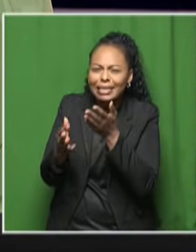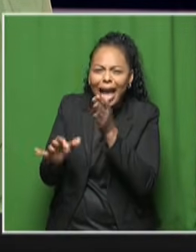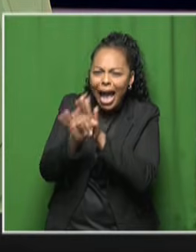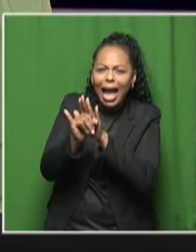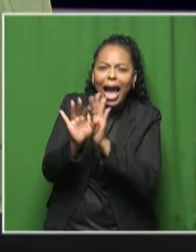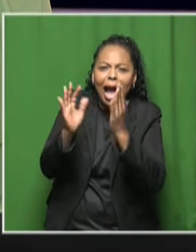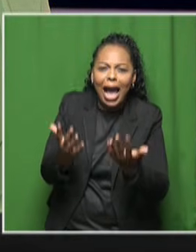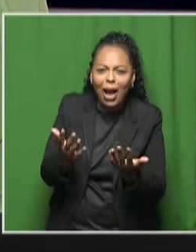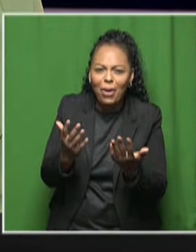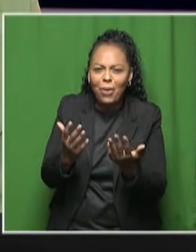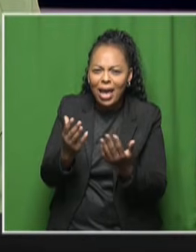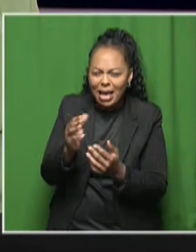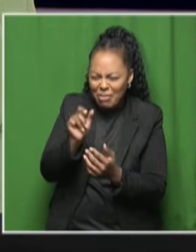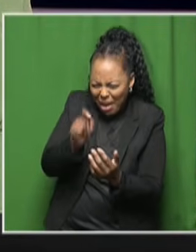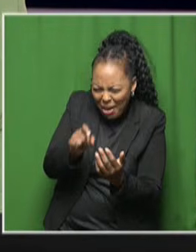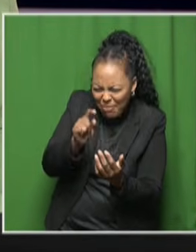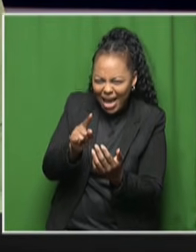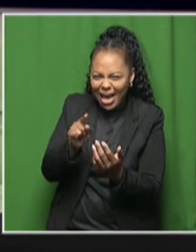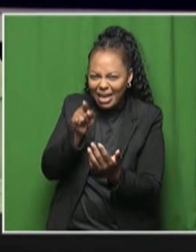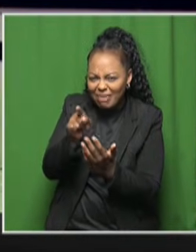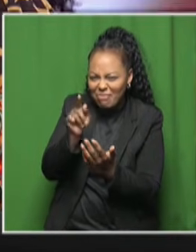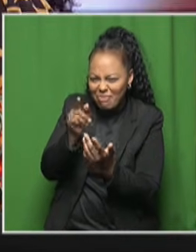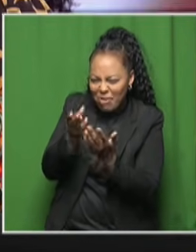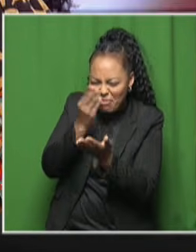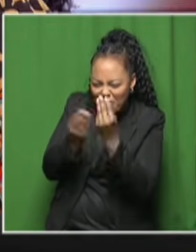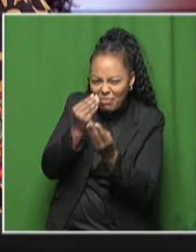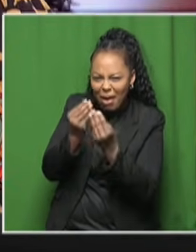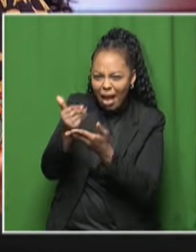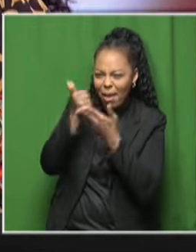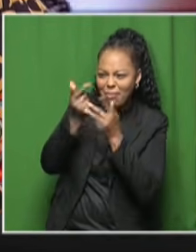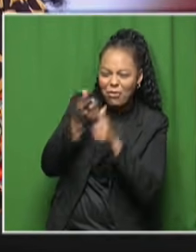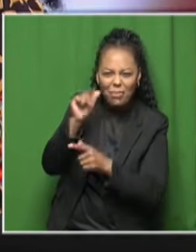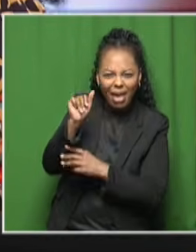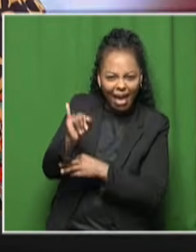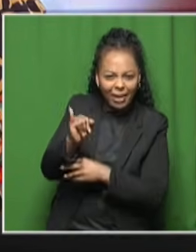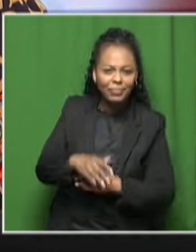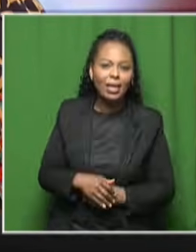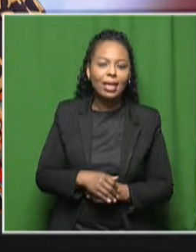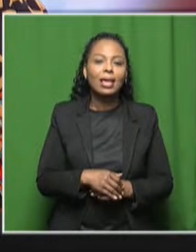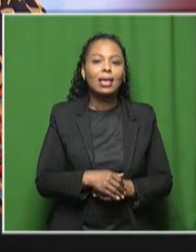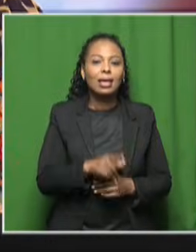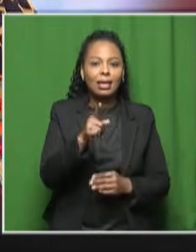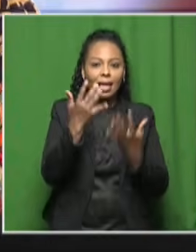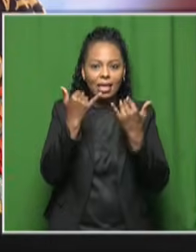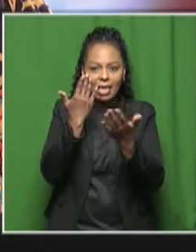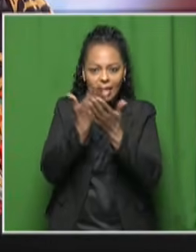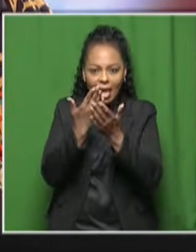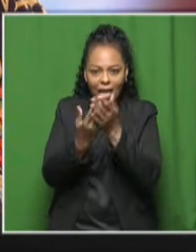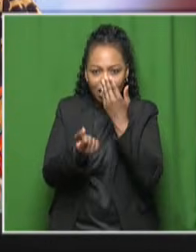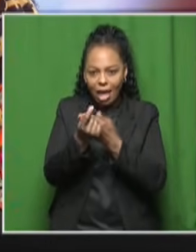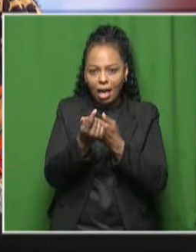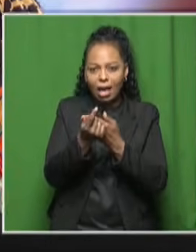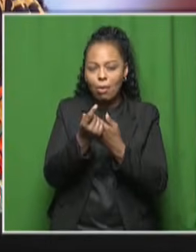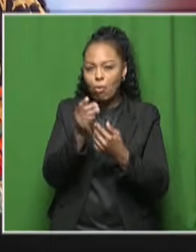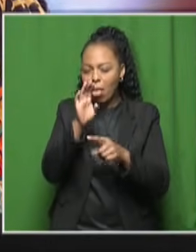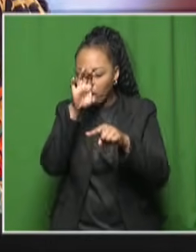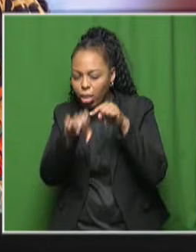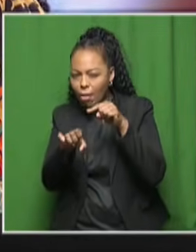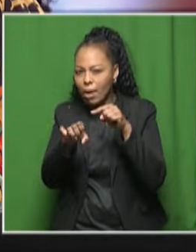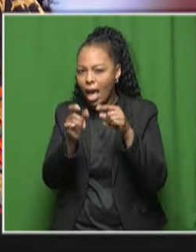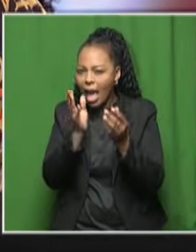Yes. that there's been AI assistance in an assignment? So there's systems where you can check for plagiarism, where it does connect